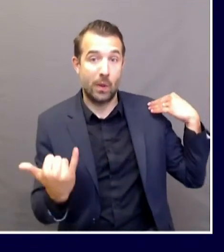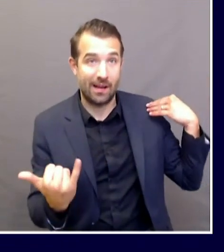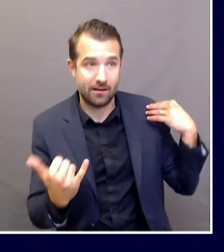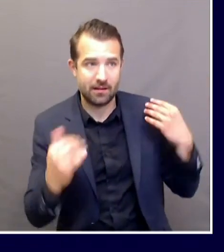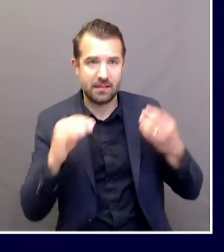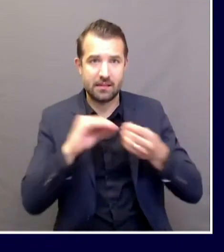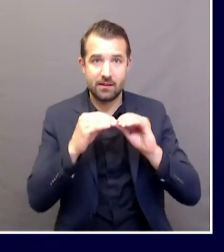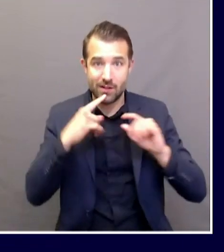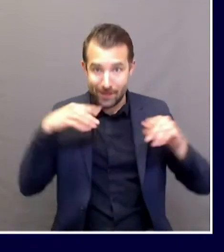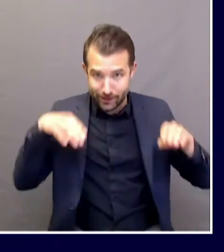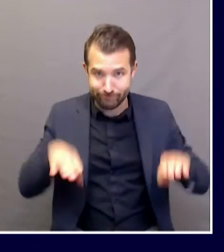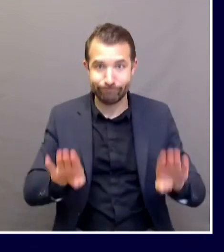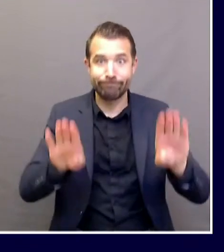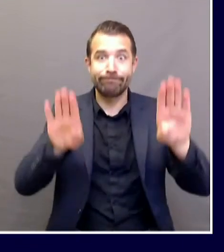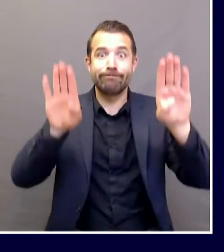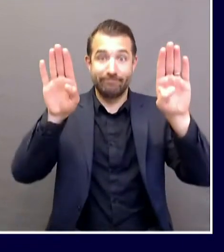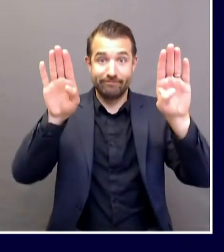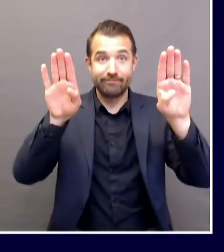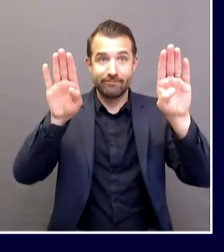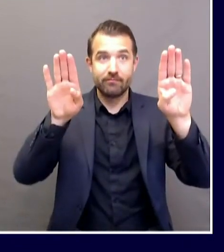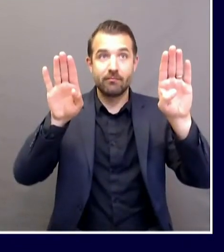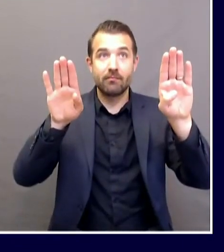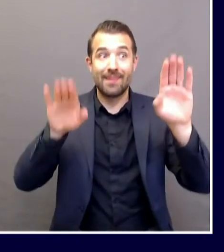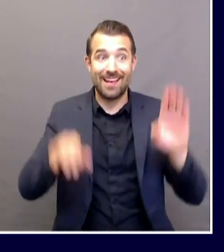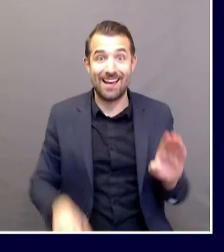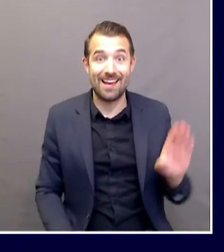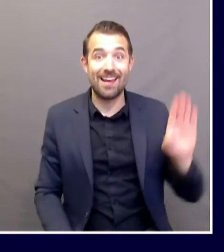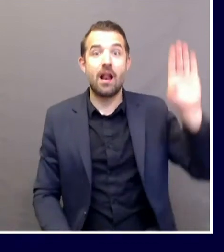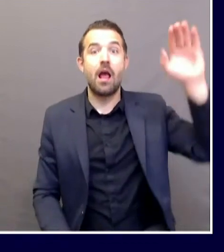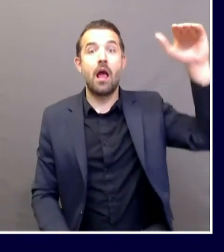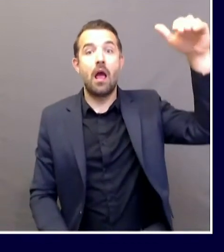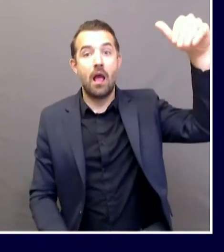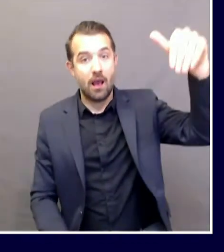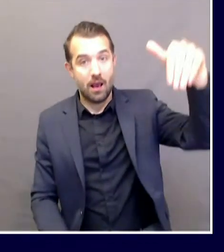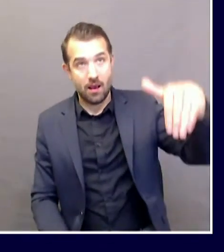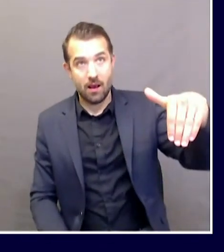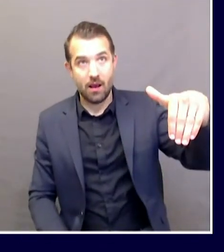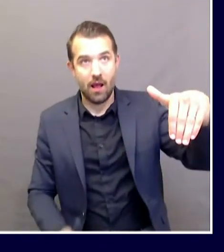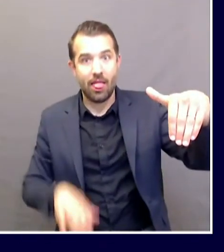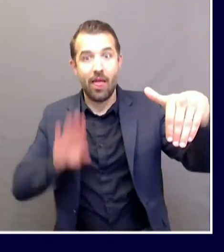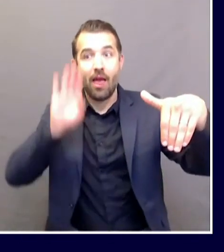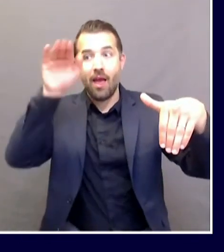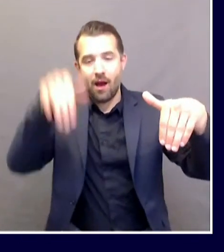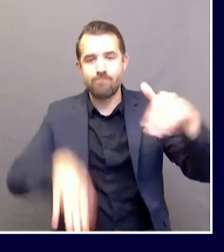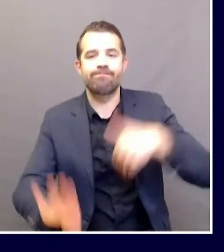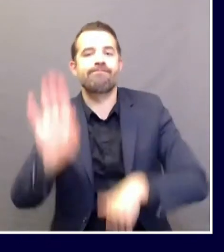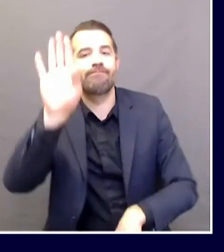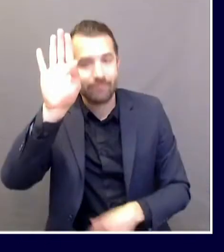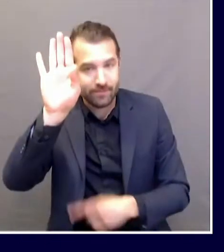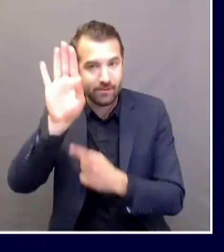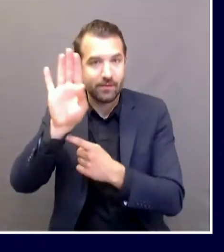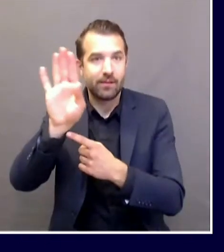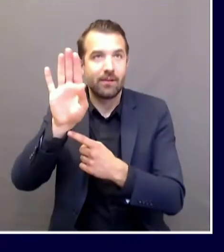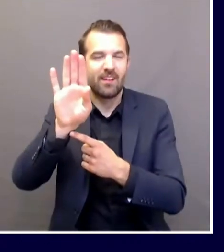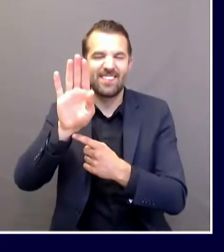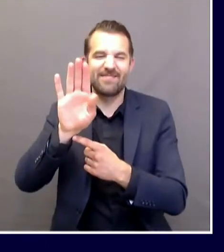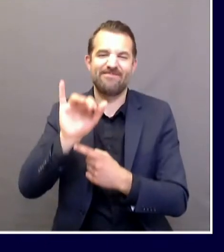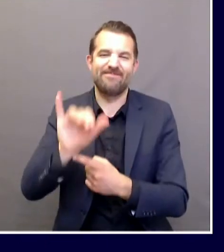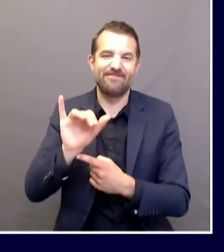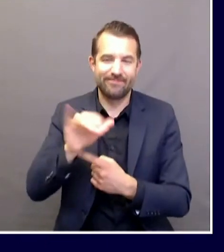there has been a bit of parity between the number of cases we have per day and hospitalization